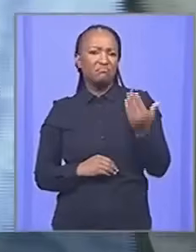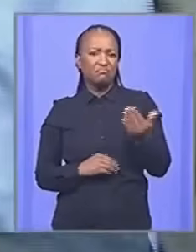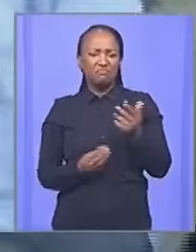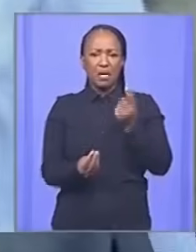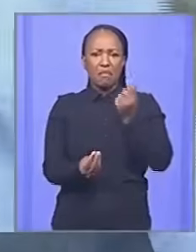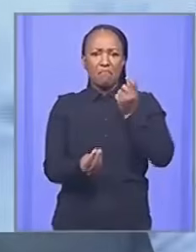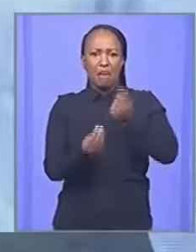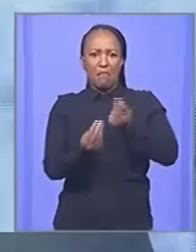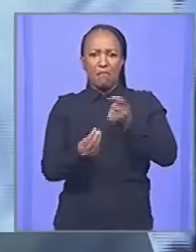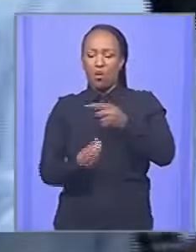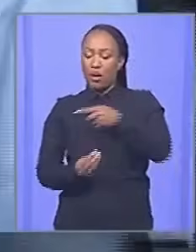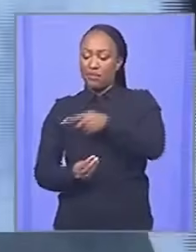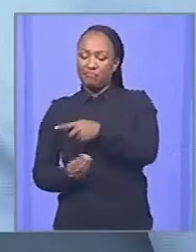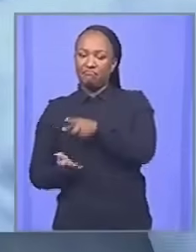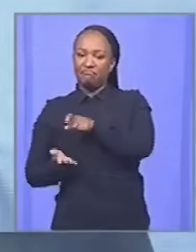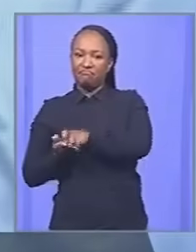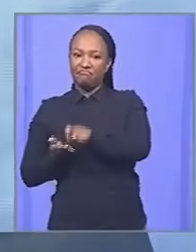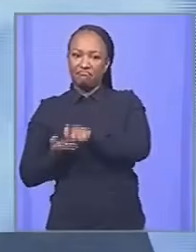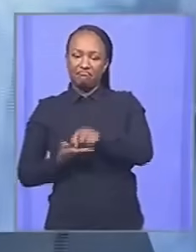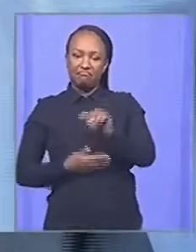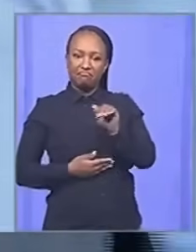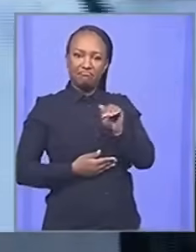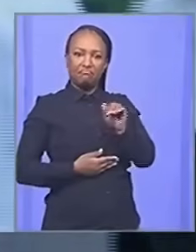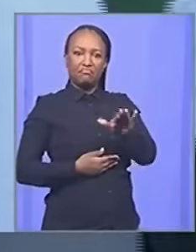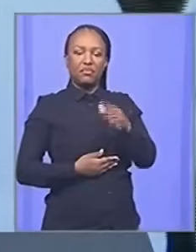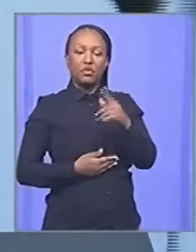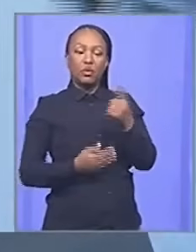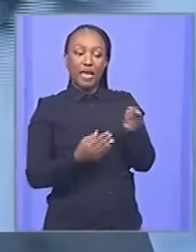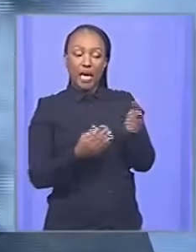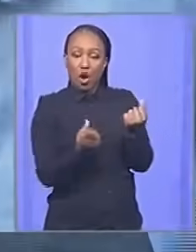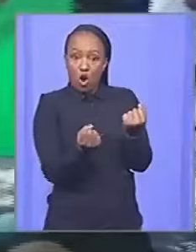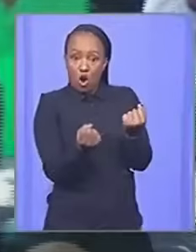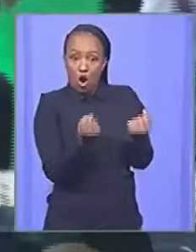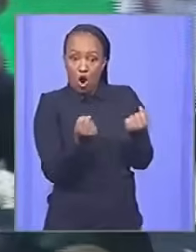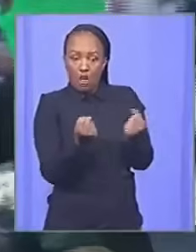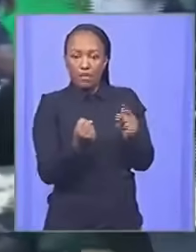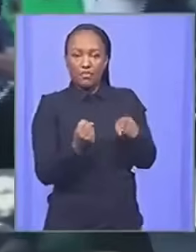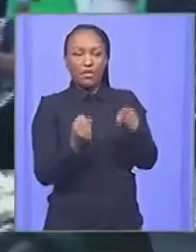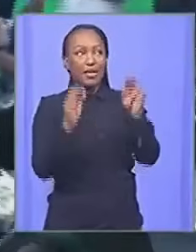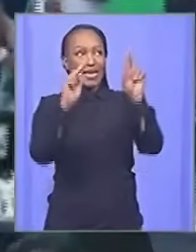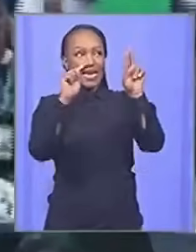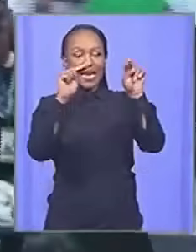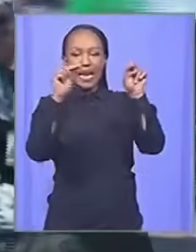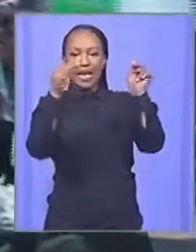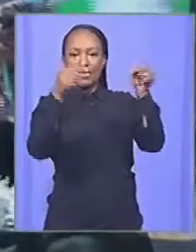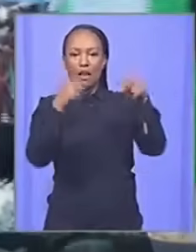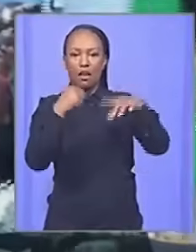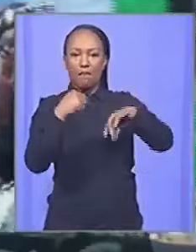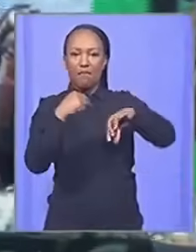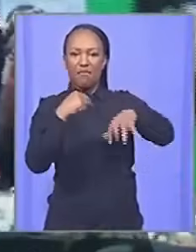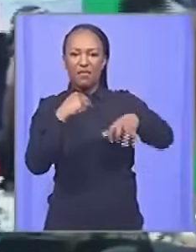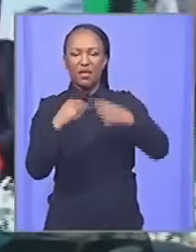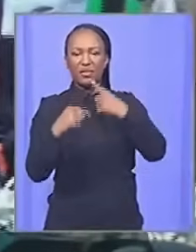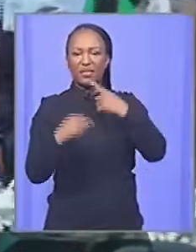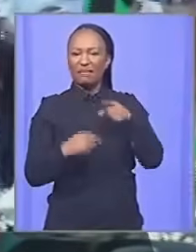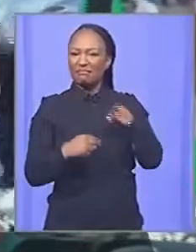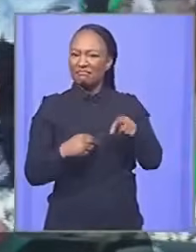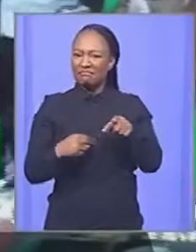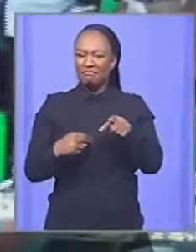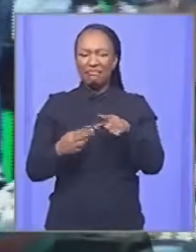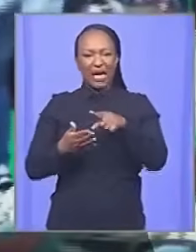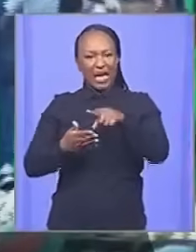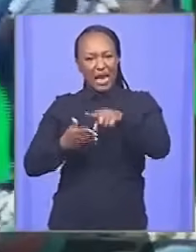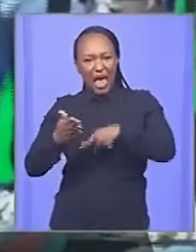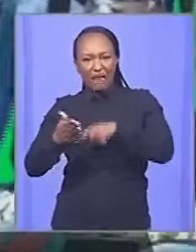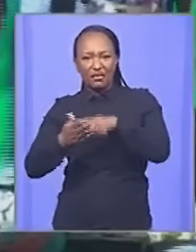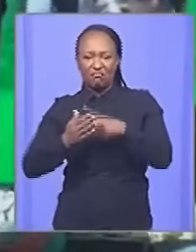pele ga kgorotsheko go nyaka gore kgorotsheko e hlathe dikgetho tša lenyaga tša province le tša bosetšhaba bjalo ka tšeo di bego di sena bolokologi. Mokgatlo